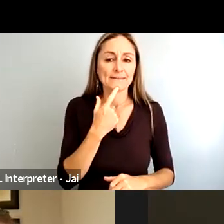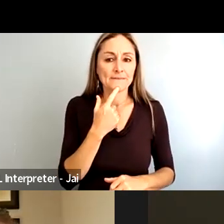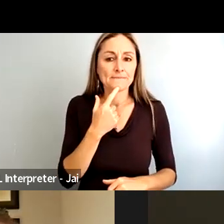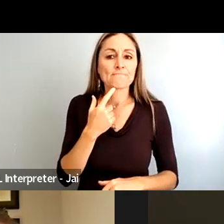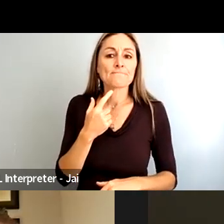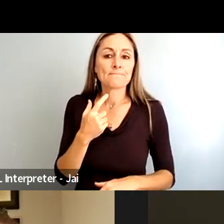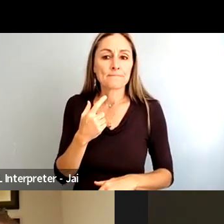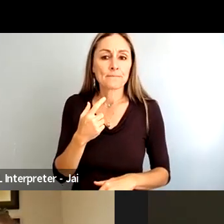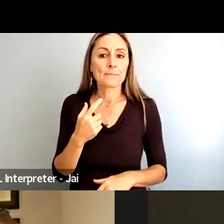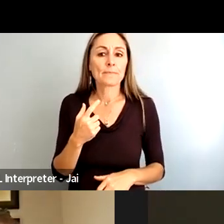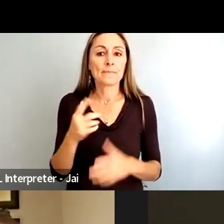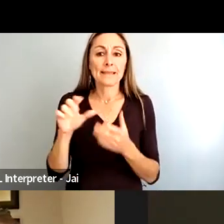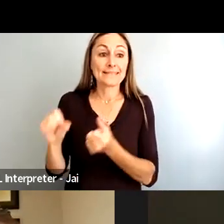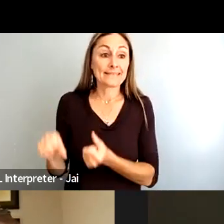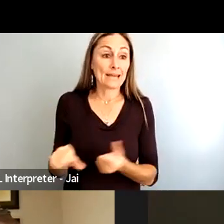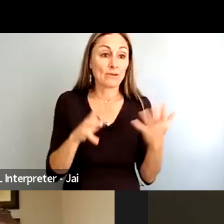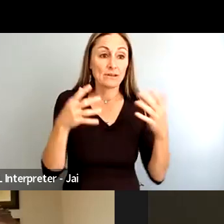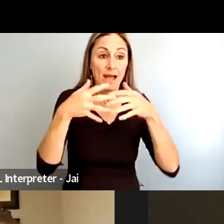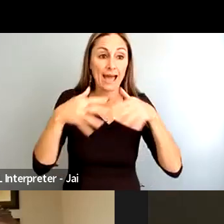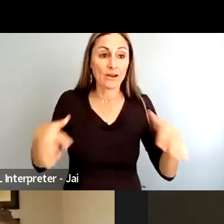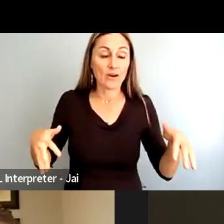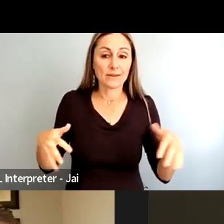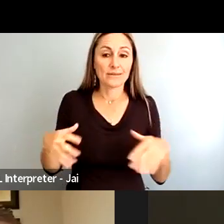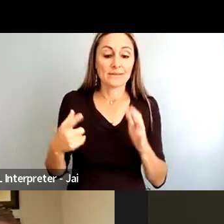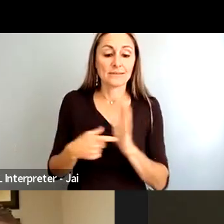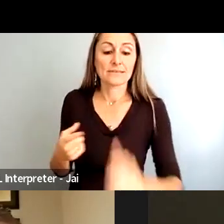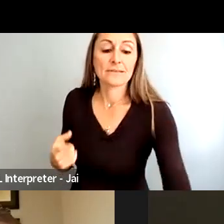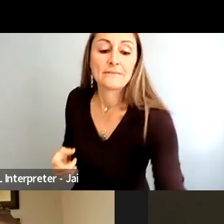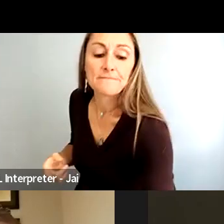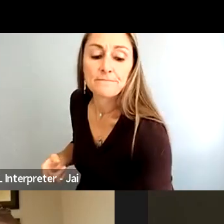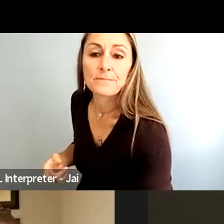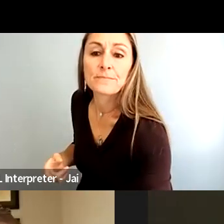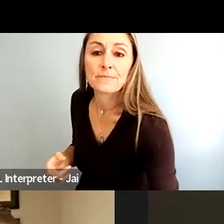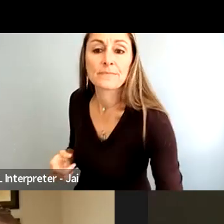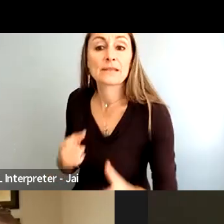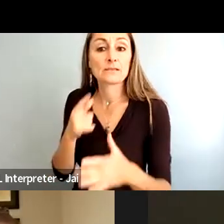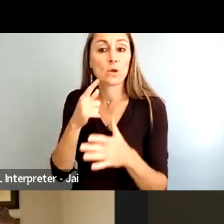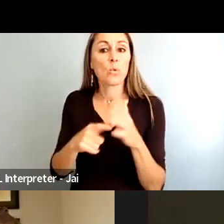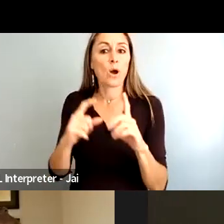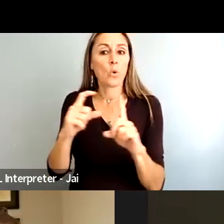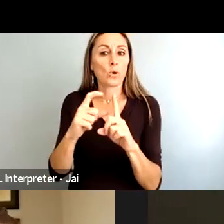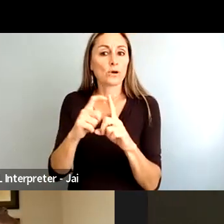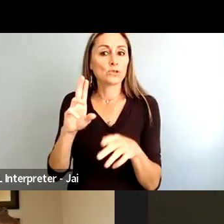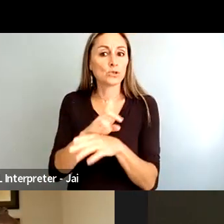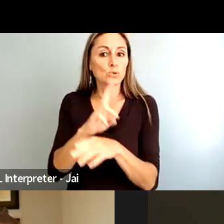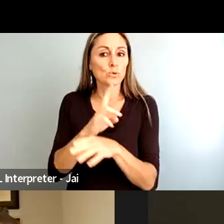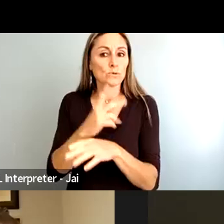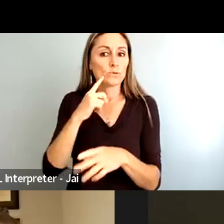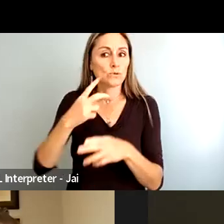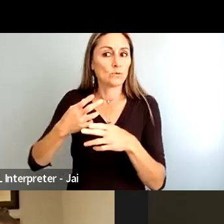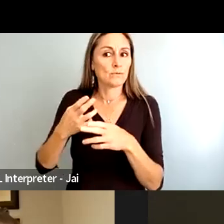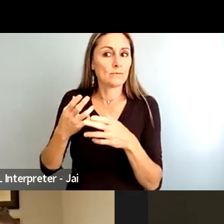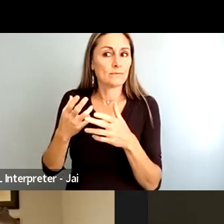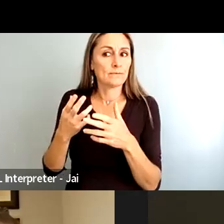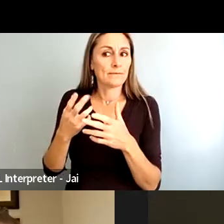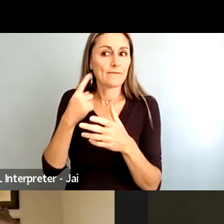Something that to get rid of hierarchy, sometimes you gotta, like, with the words that you use to refer to other people or refer to yourself, you want to be